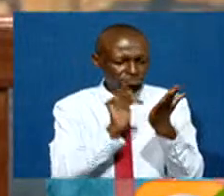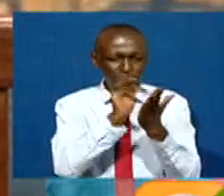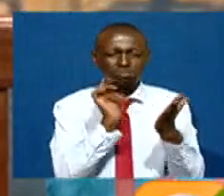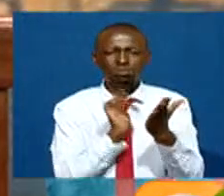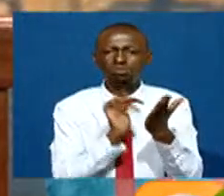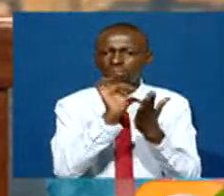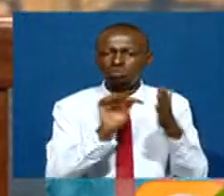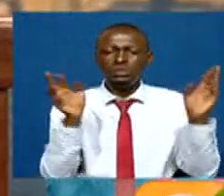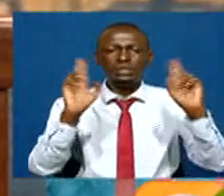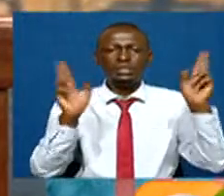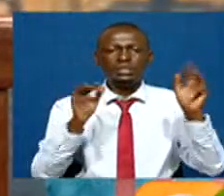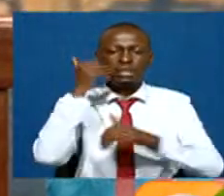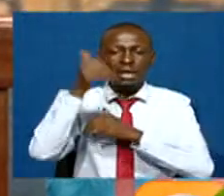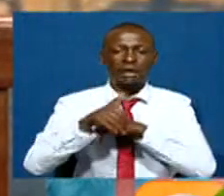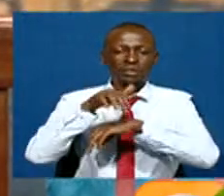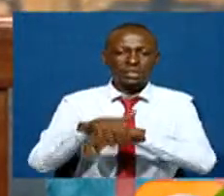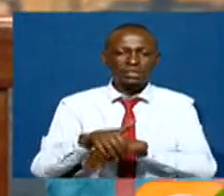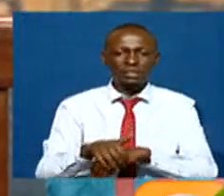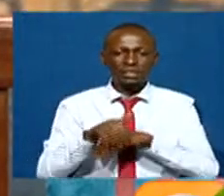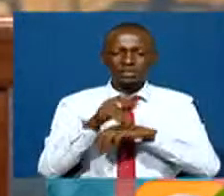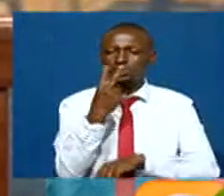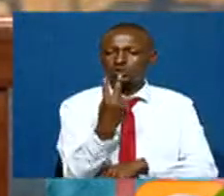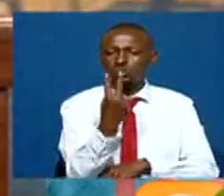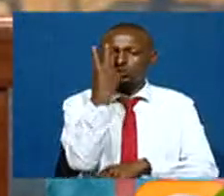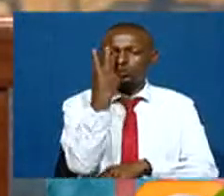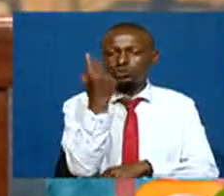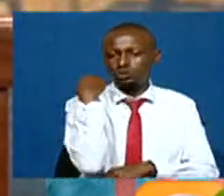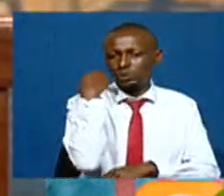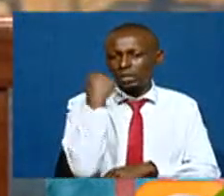that, upon receiving the two-digit code,